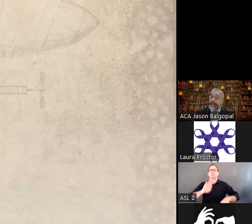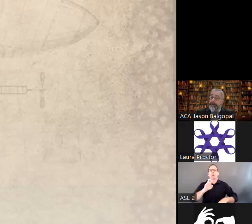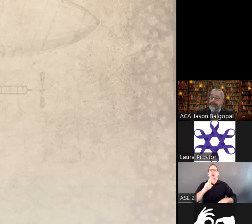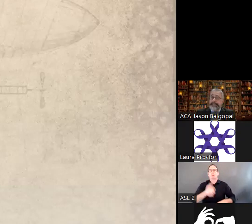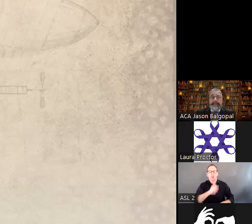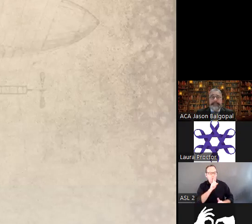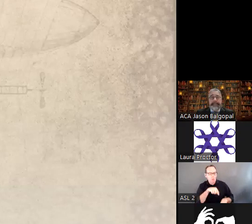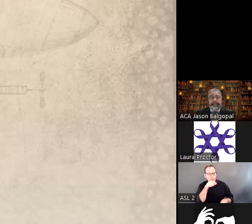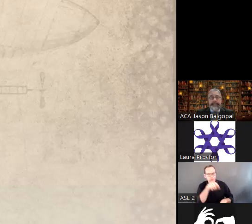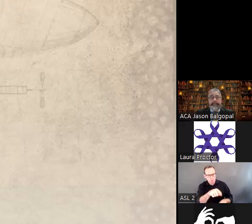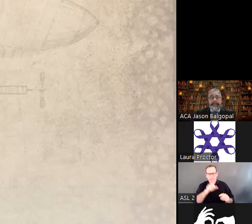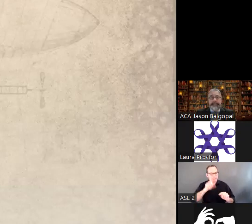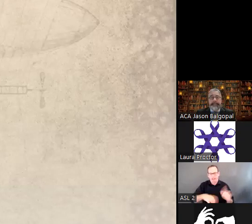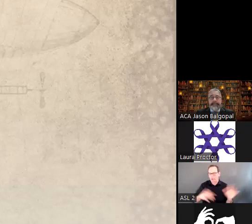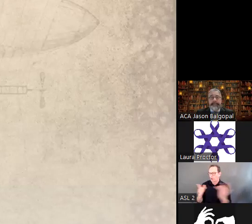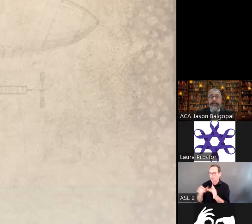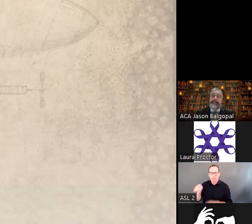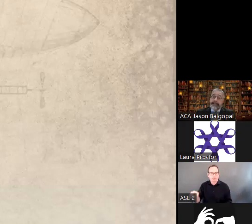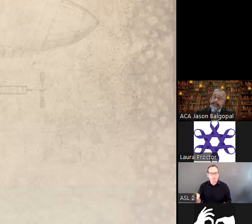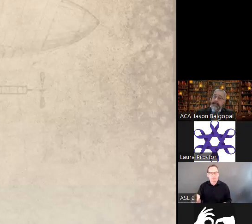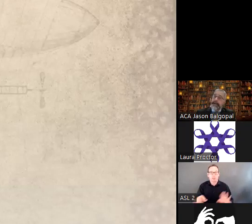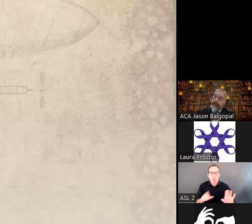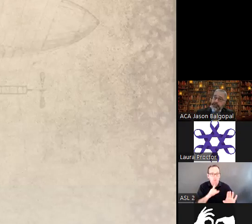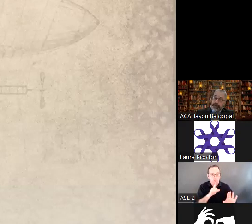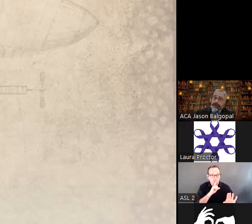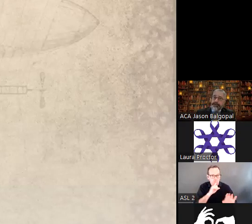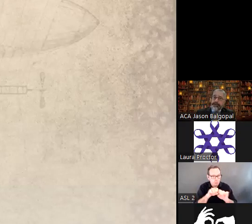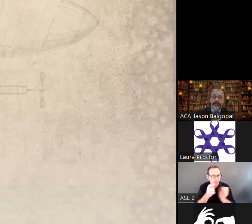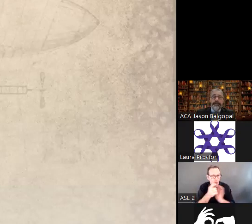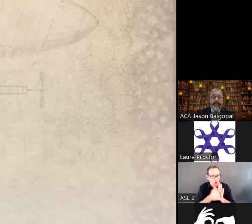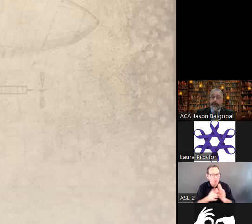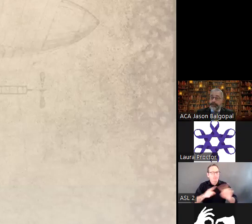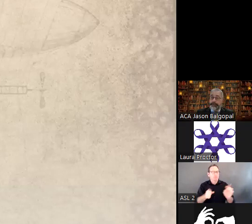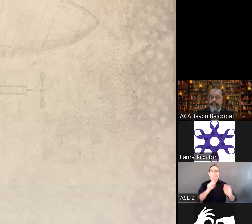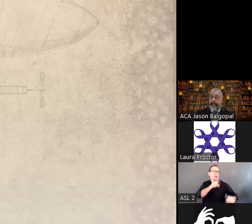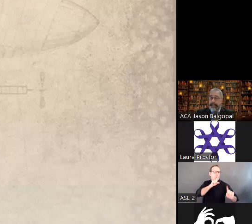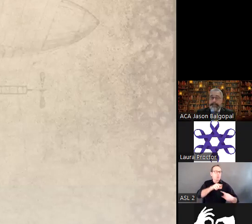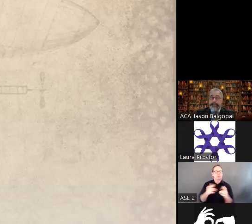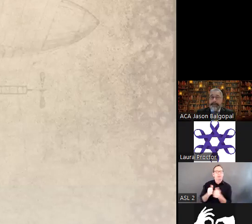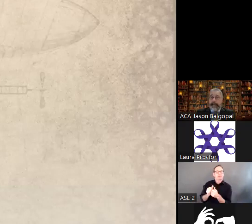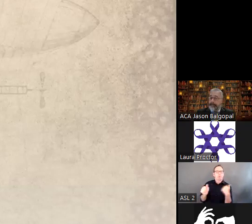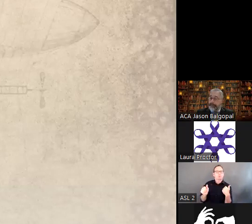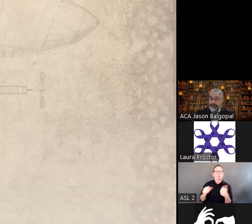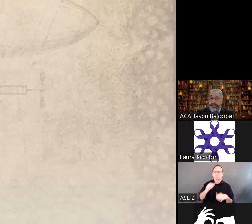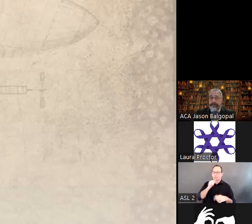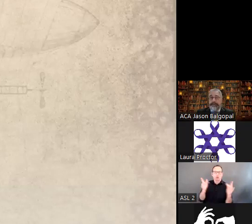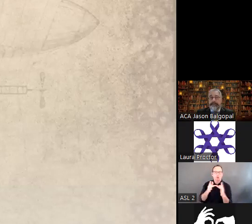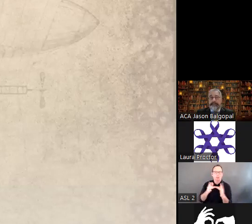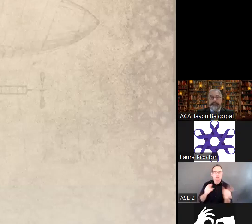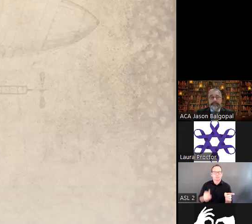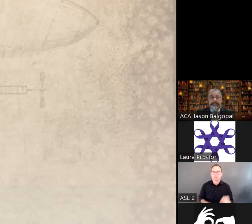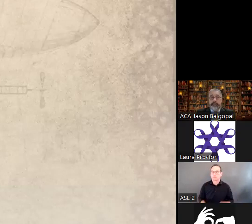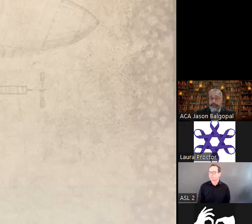And in the privately laid complaints, if it is a charge, then ultimately that can end up after the